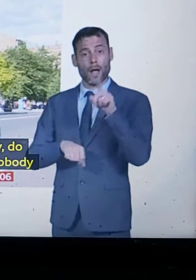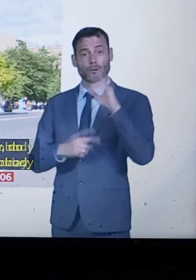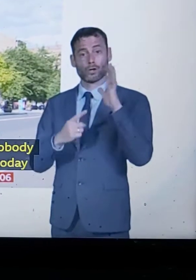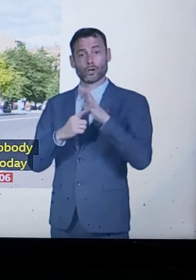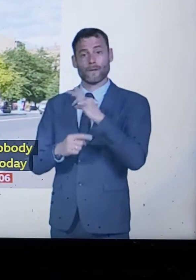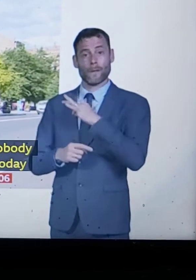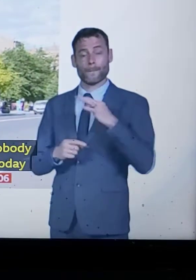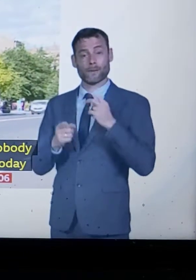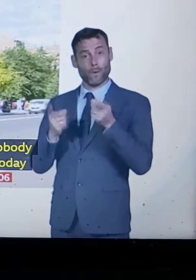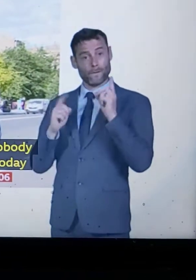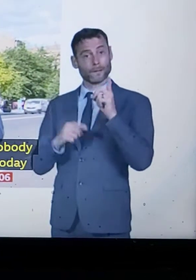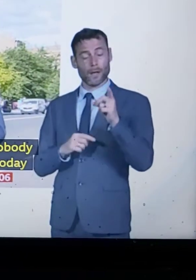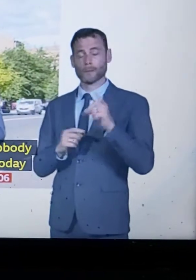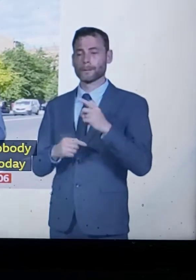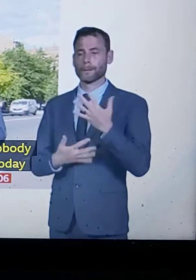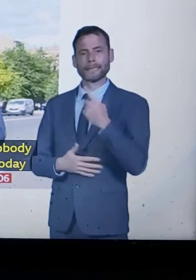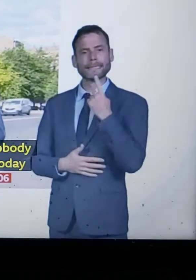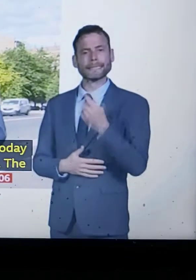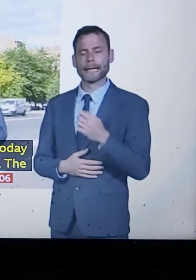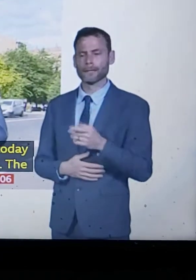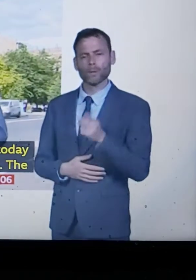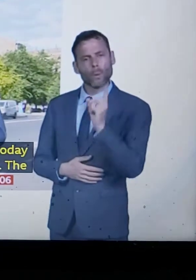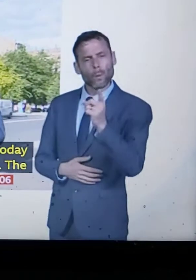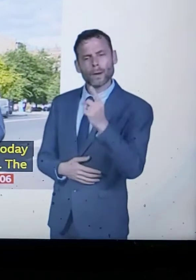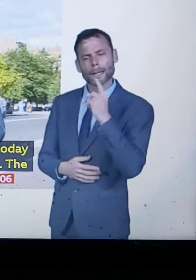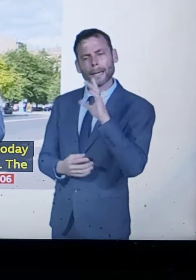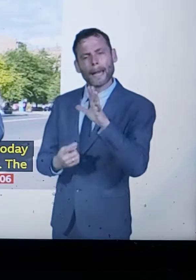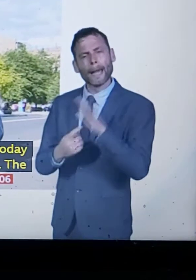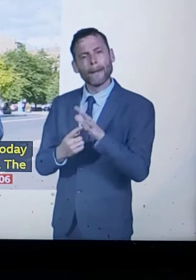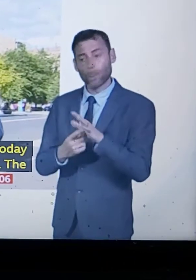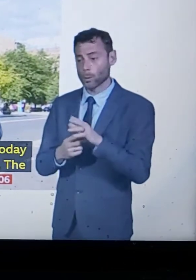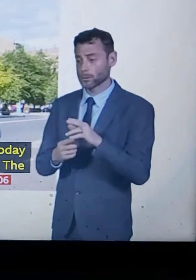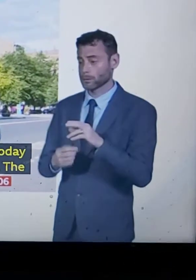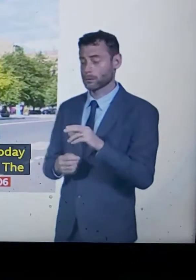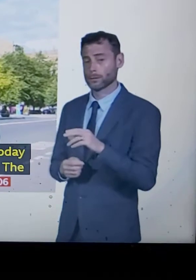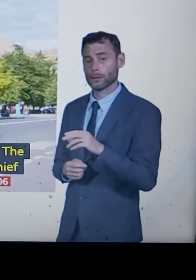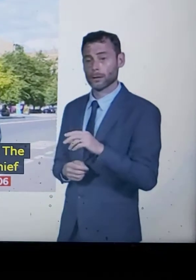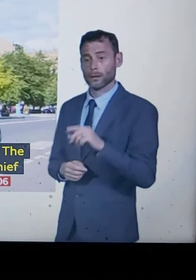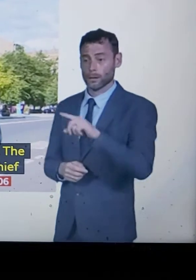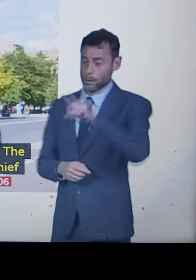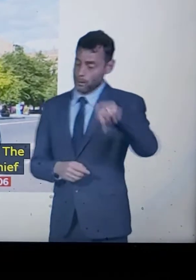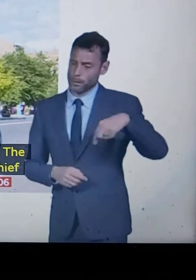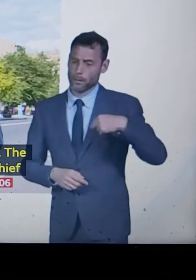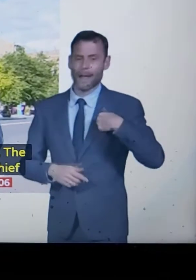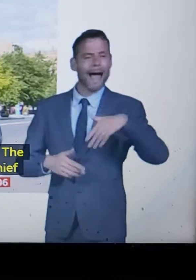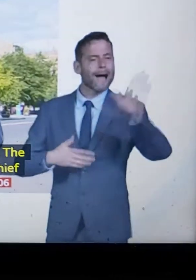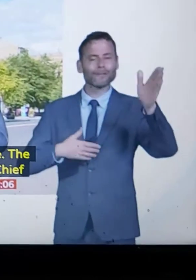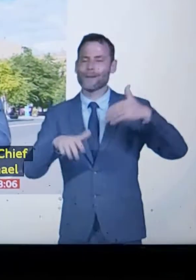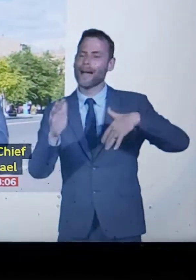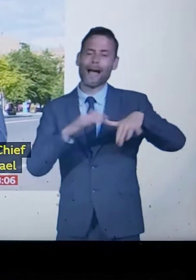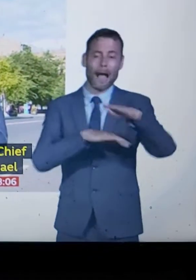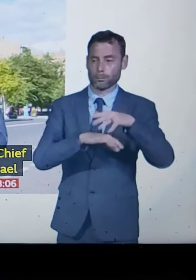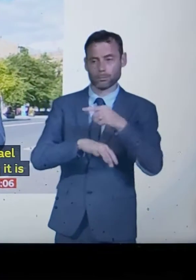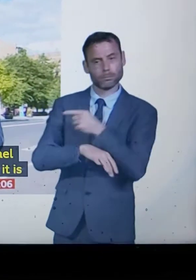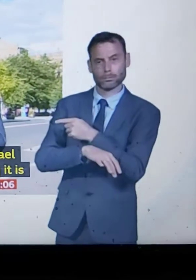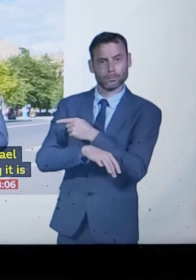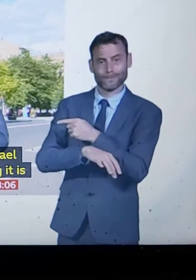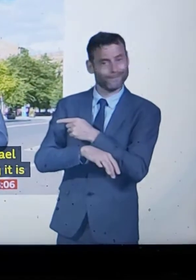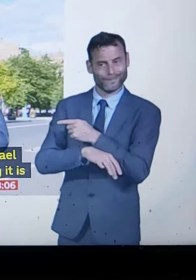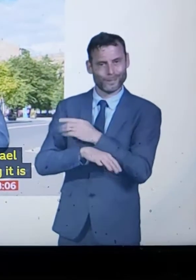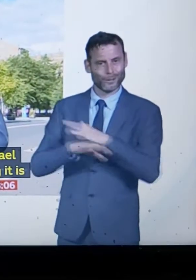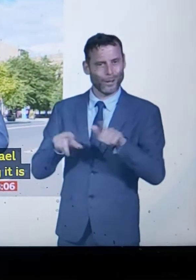Michael McBride, has been saying this morning, it's very important that for people who haven't been shielding, who are now well used to being out and about outside their own homes, for